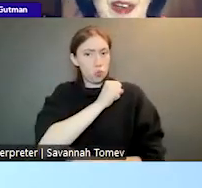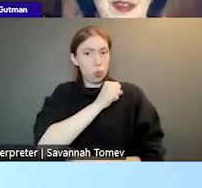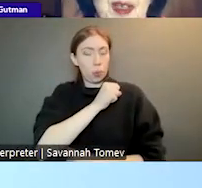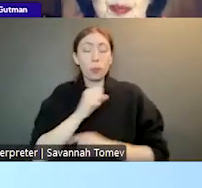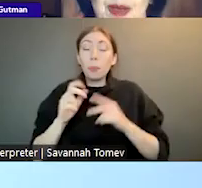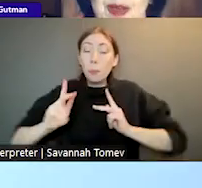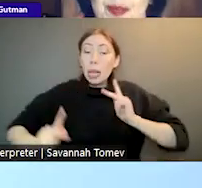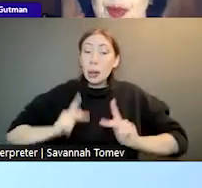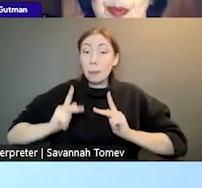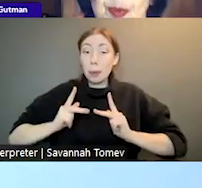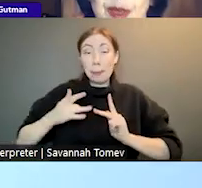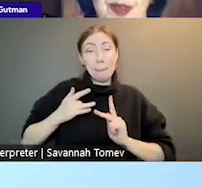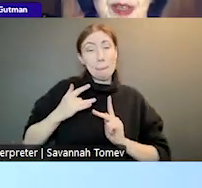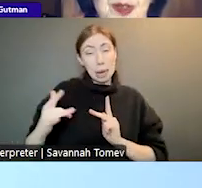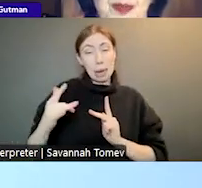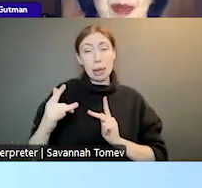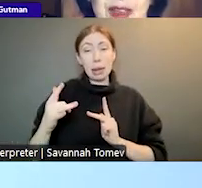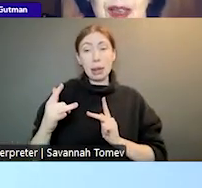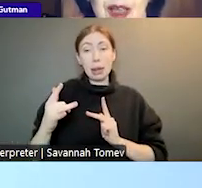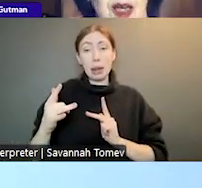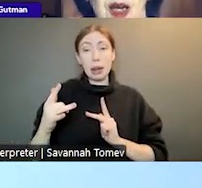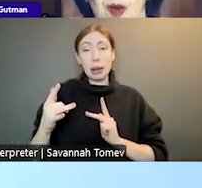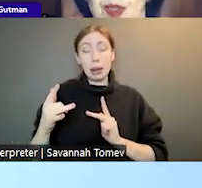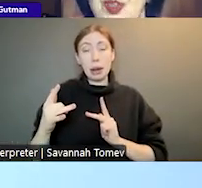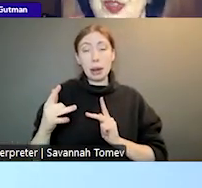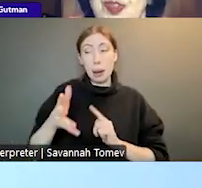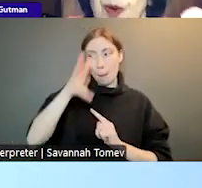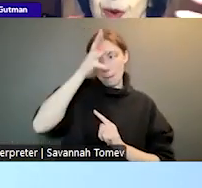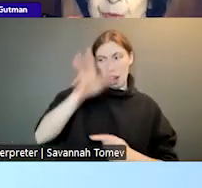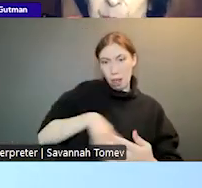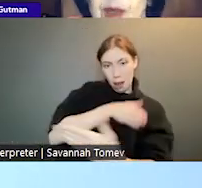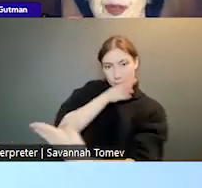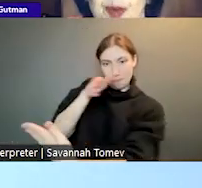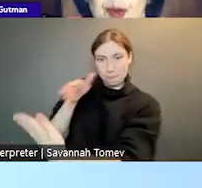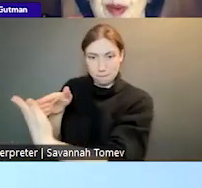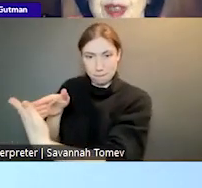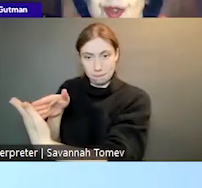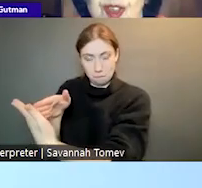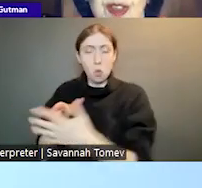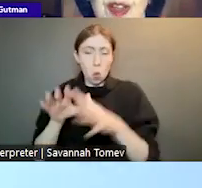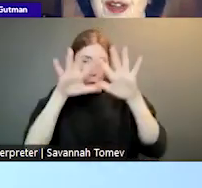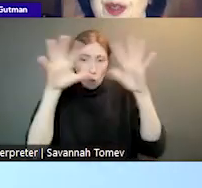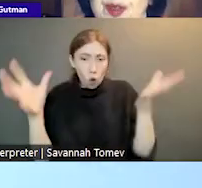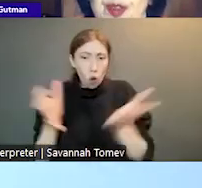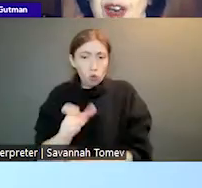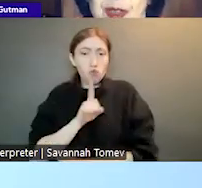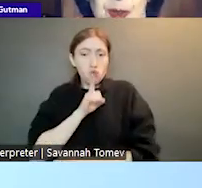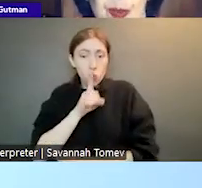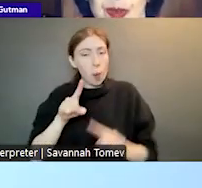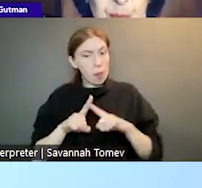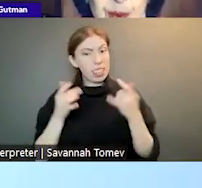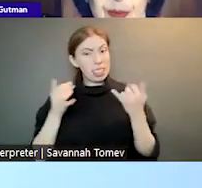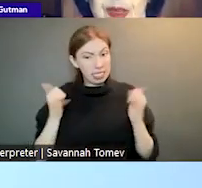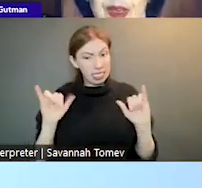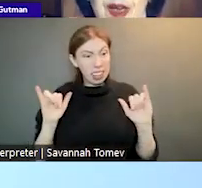mostly that the perpetrator is male, which is overall true, but still there's a